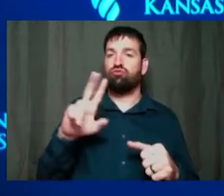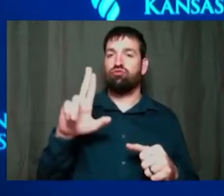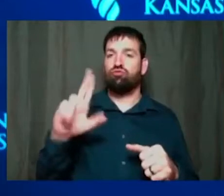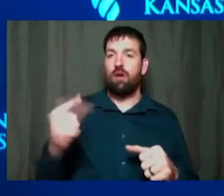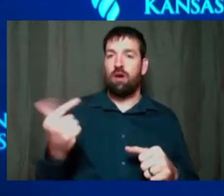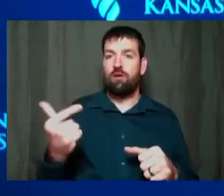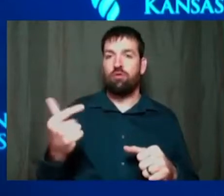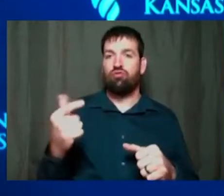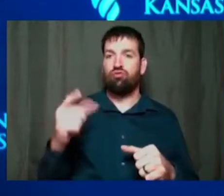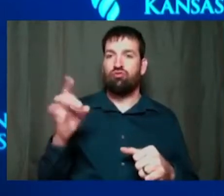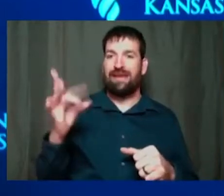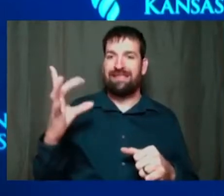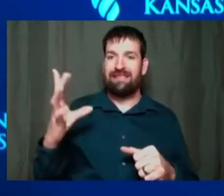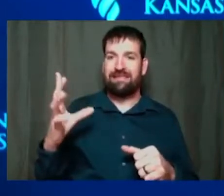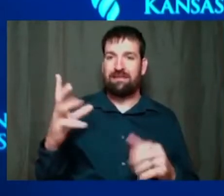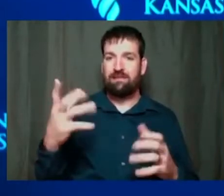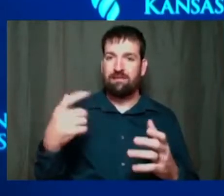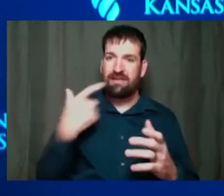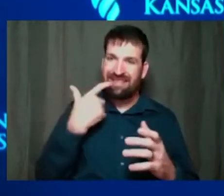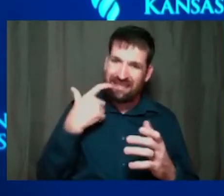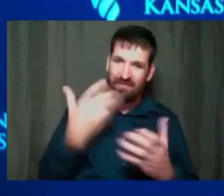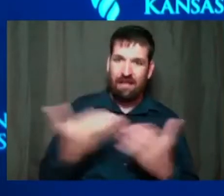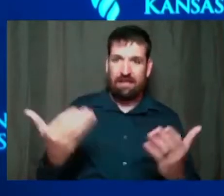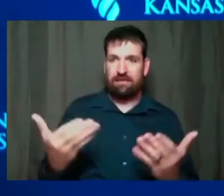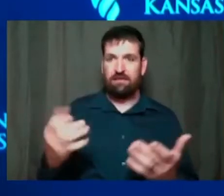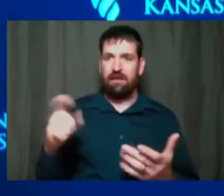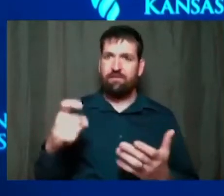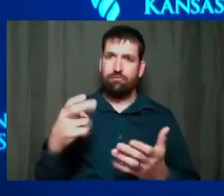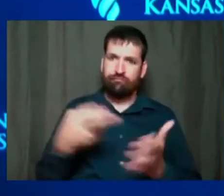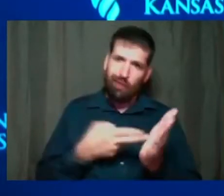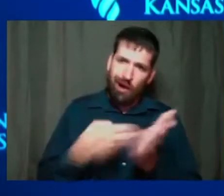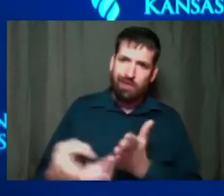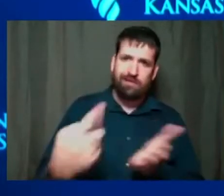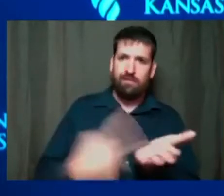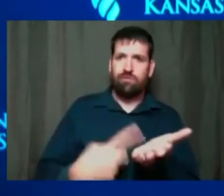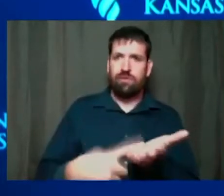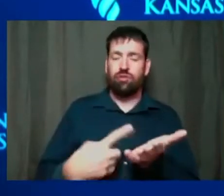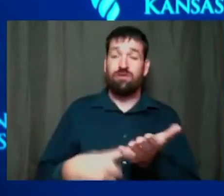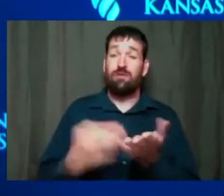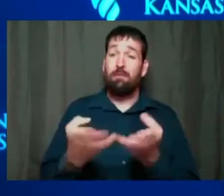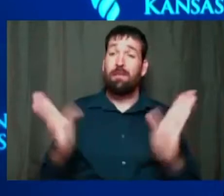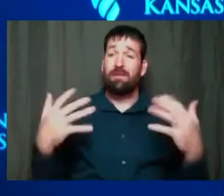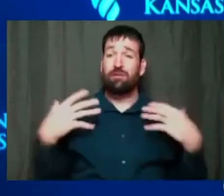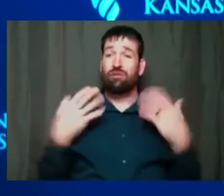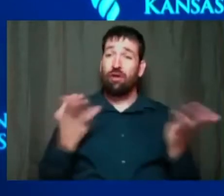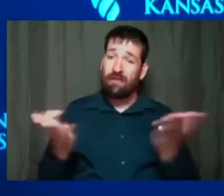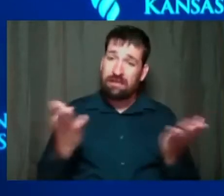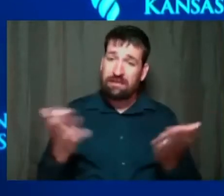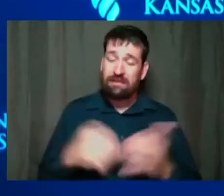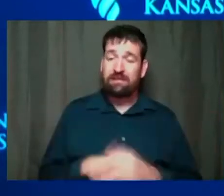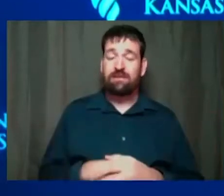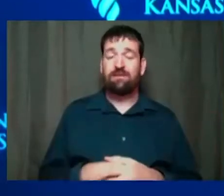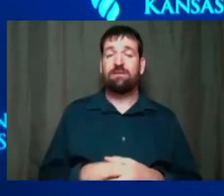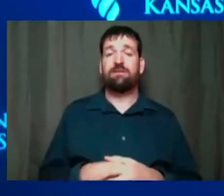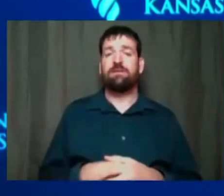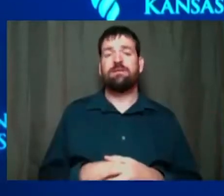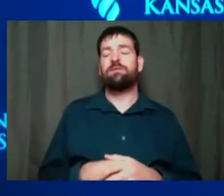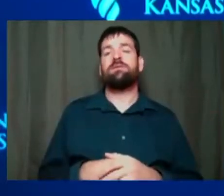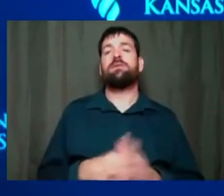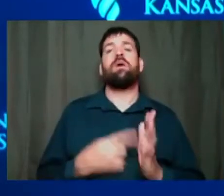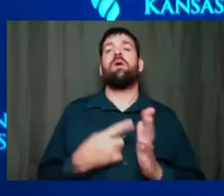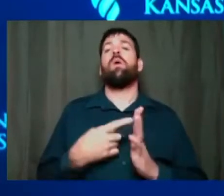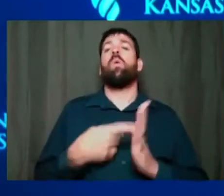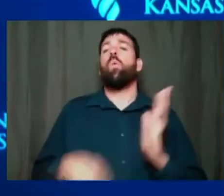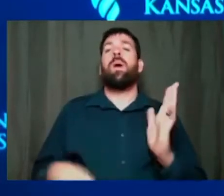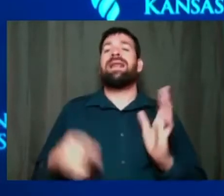We have to start with a really honest conversation and a lot of public service discussions about what is this? Let's